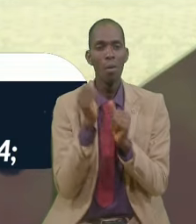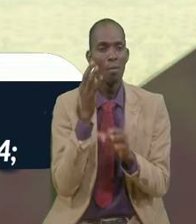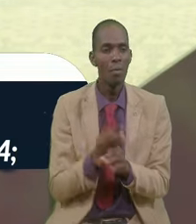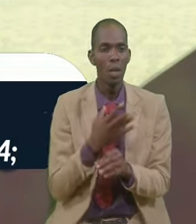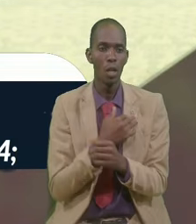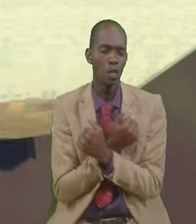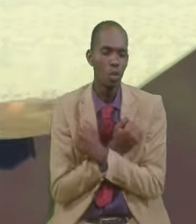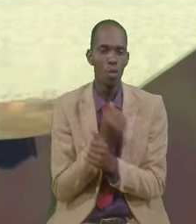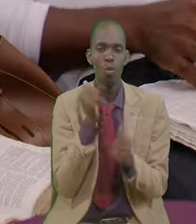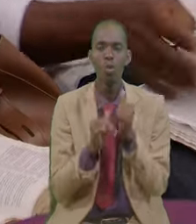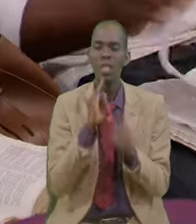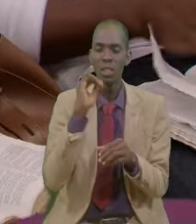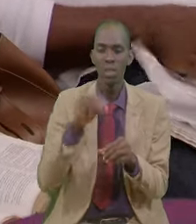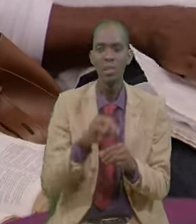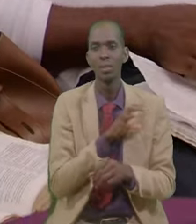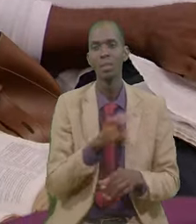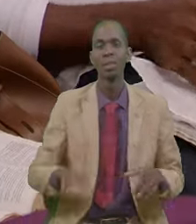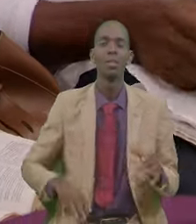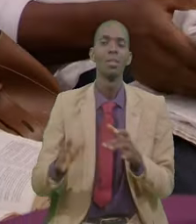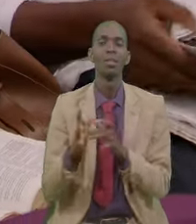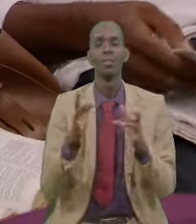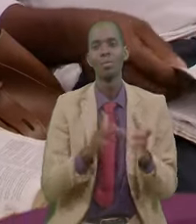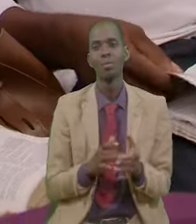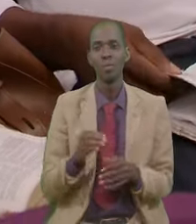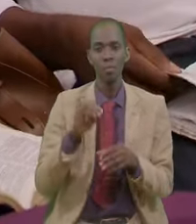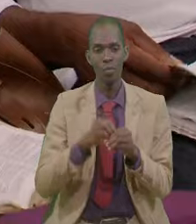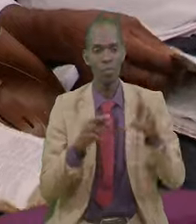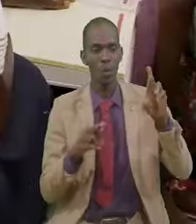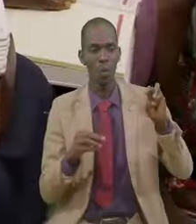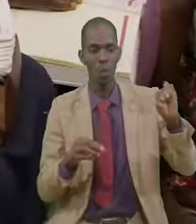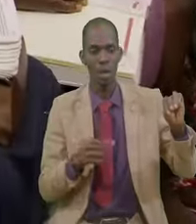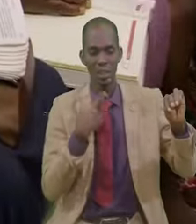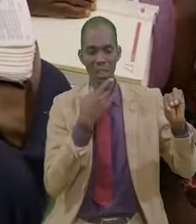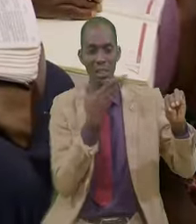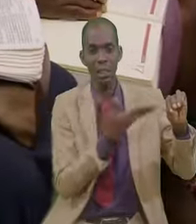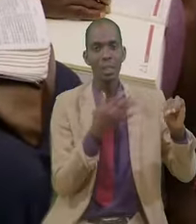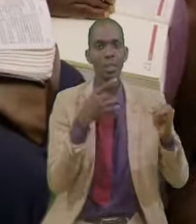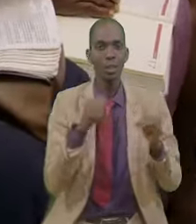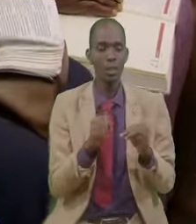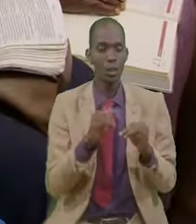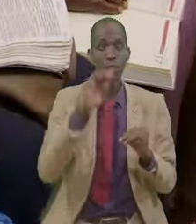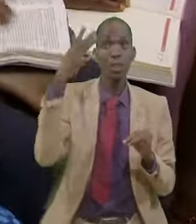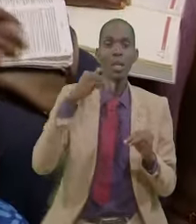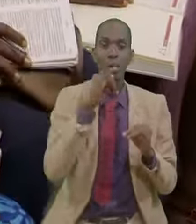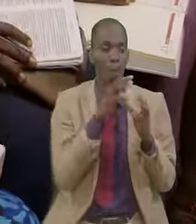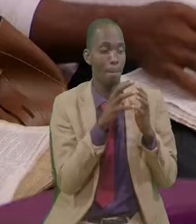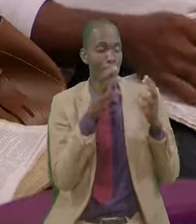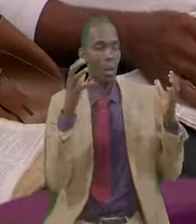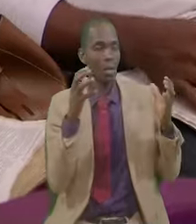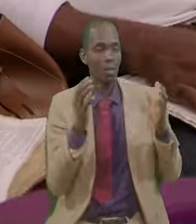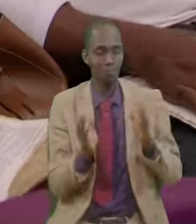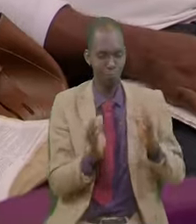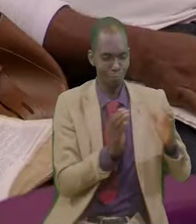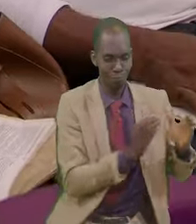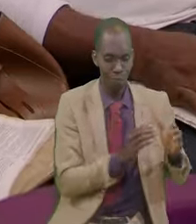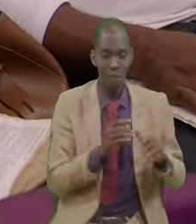is in Christ Jesus. In Romans we learned it is abundant. But now he tells us, Paul